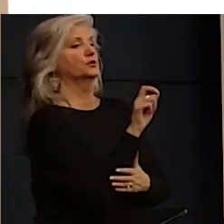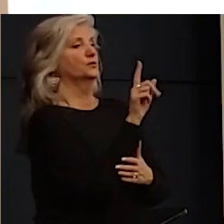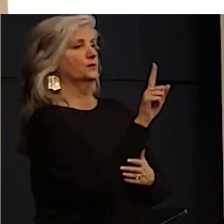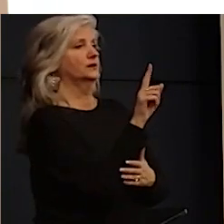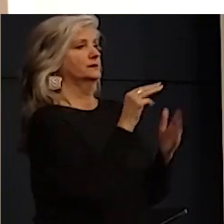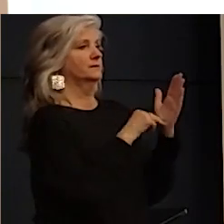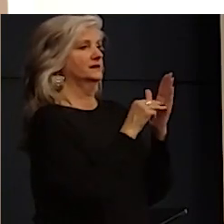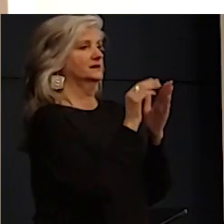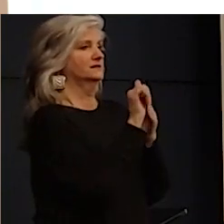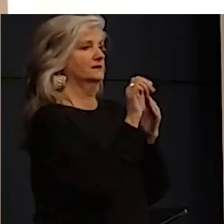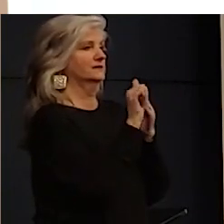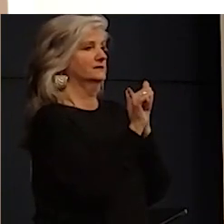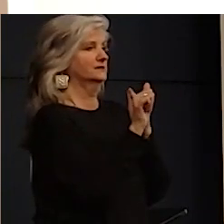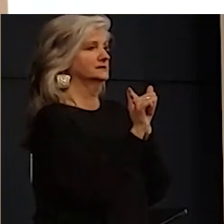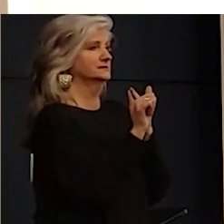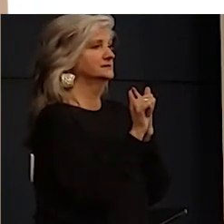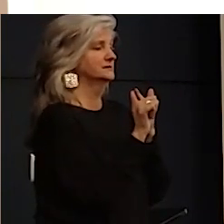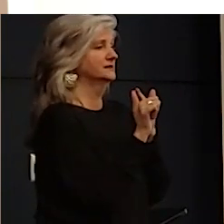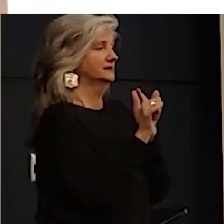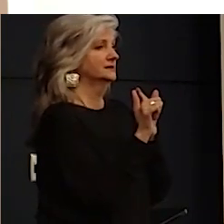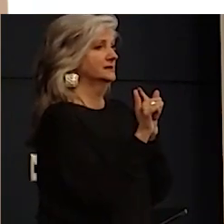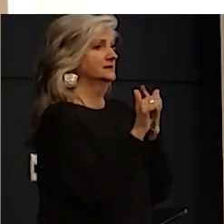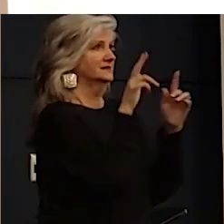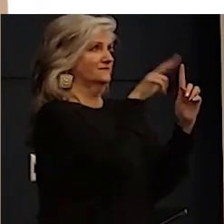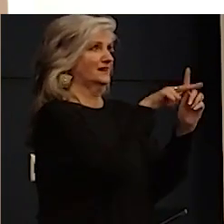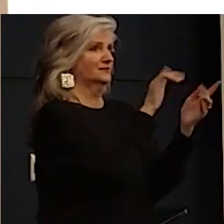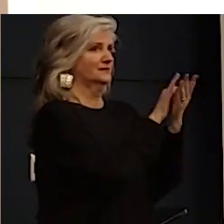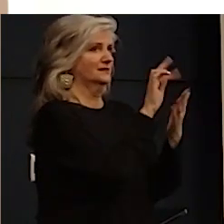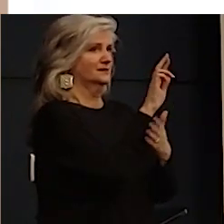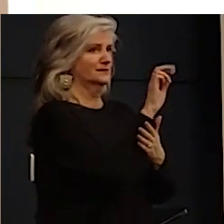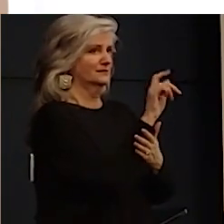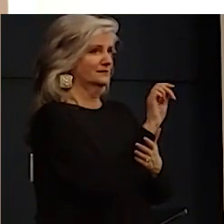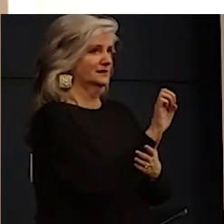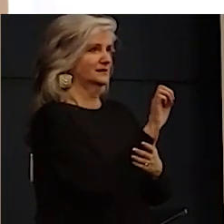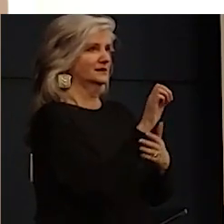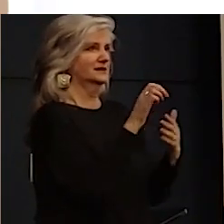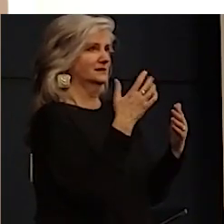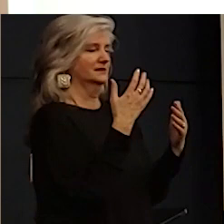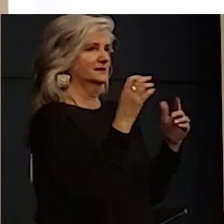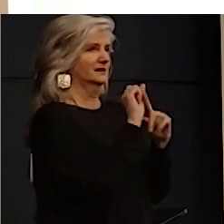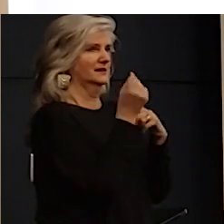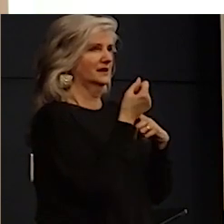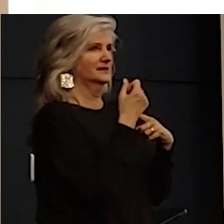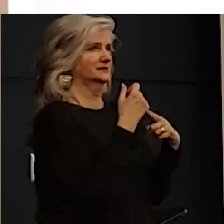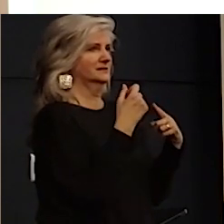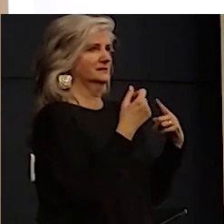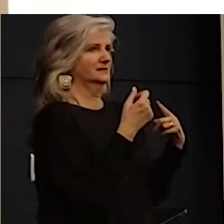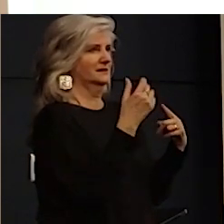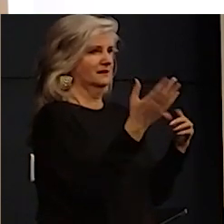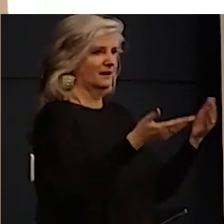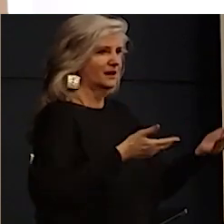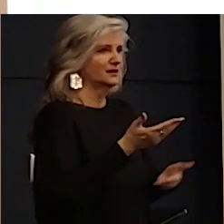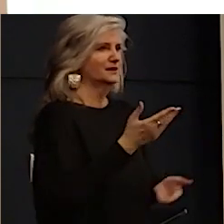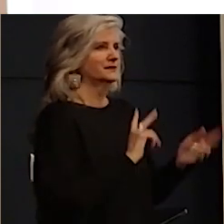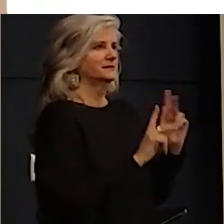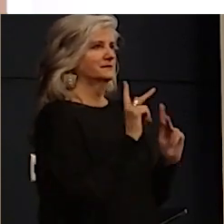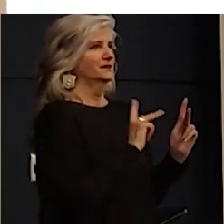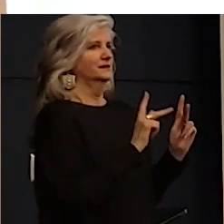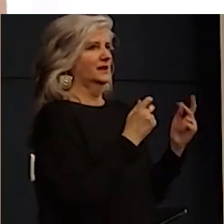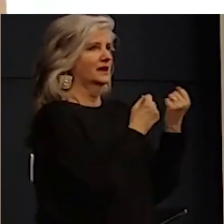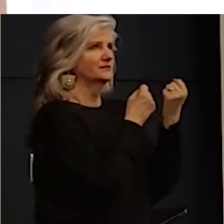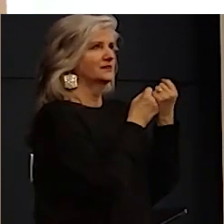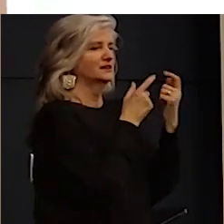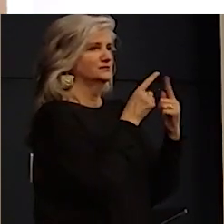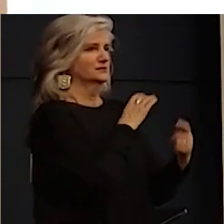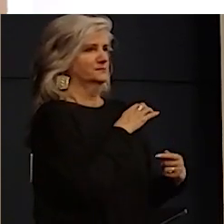million, $2.1 million to file this rate case, to hire these experts and attorneys, to advocate to the commission